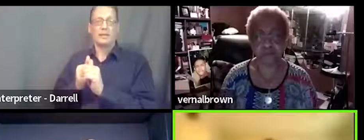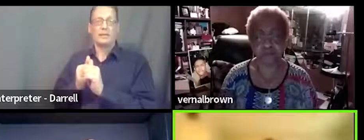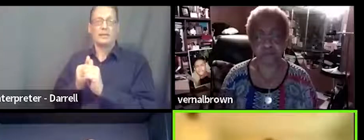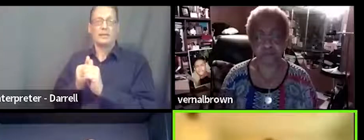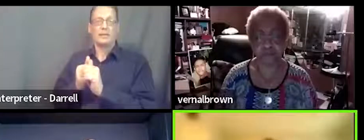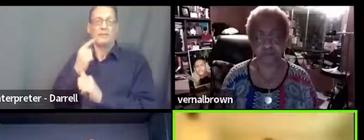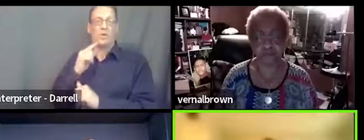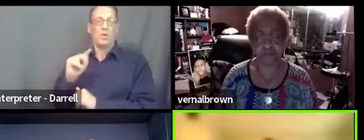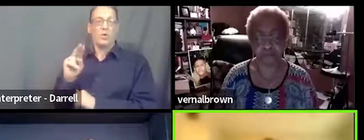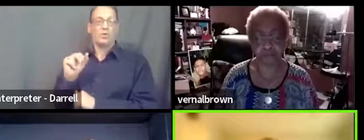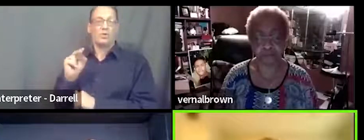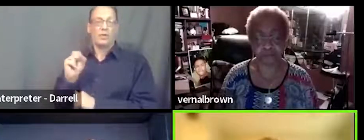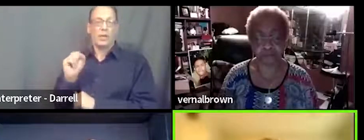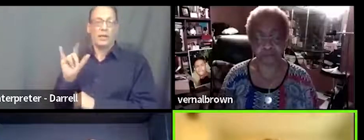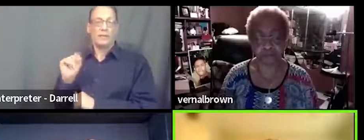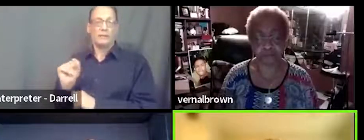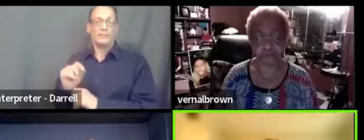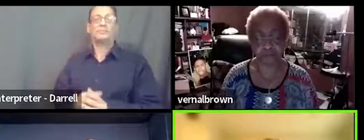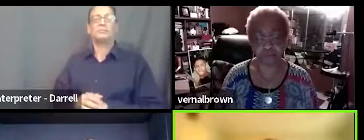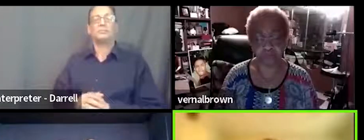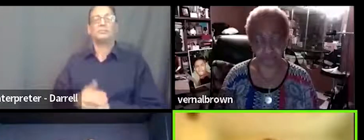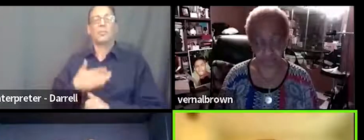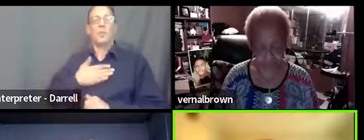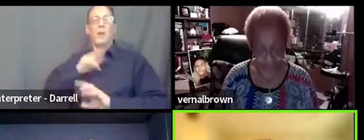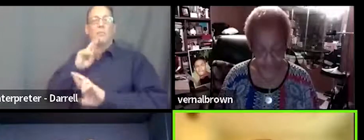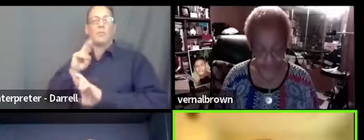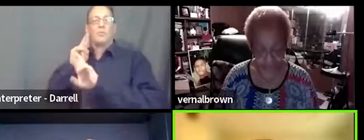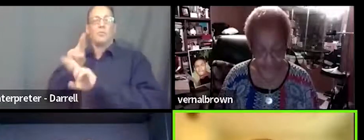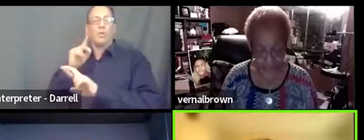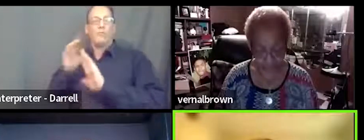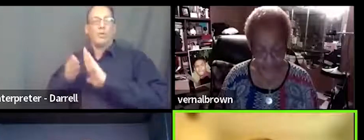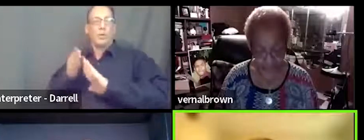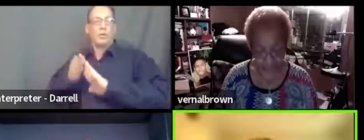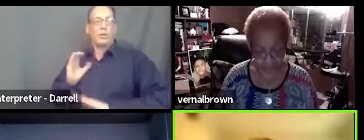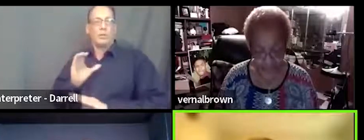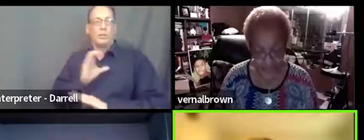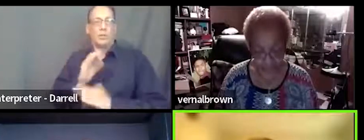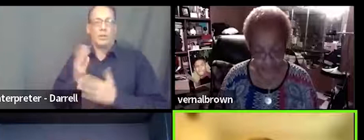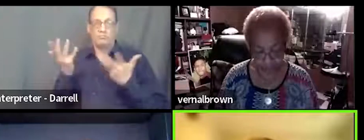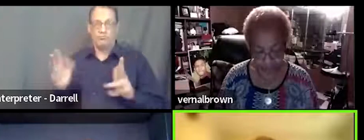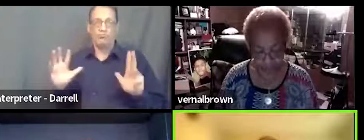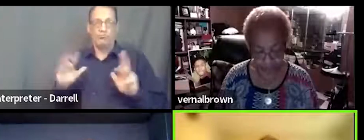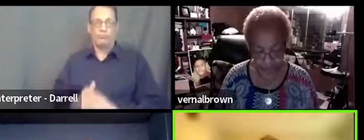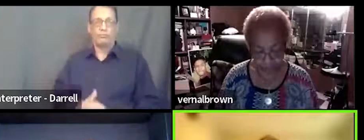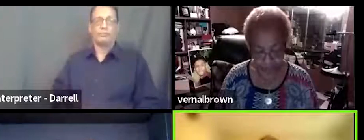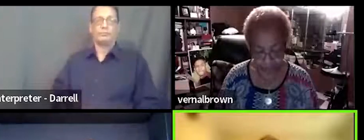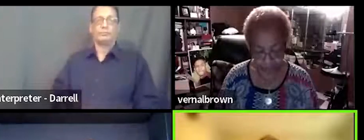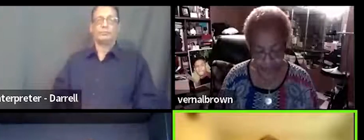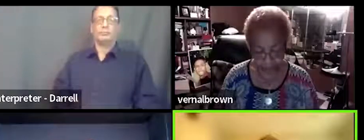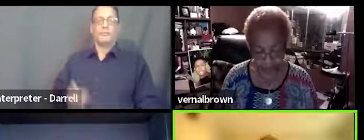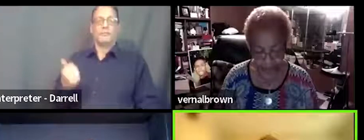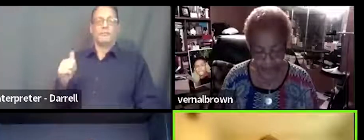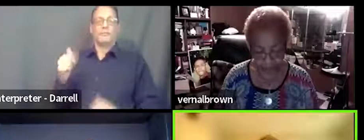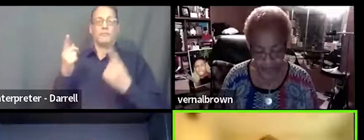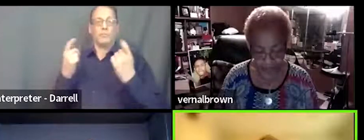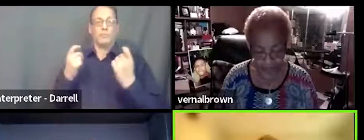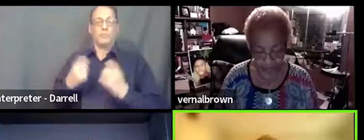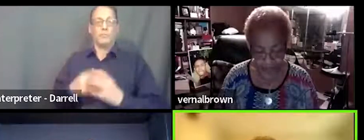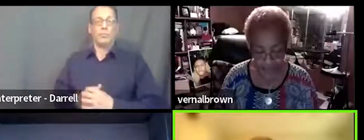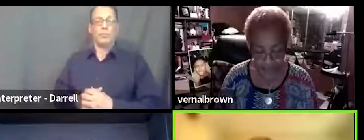Transit. That concludes my report of the Operations Committee. Are there any questions?